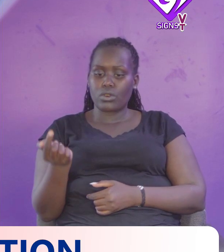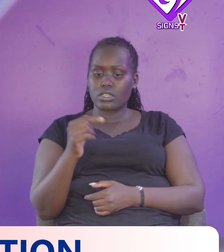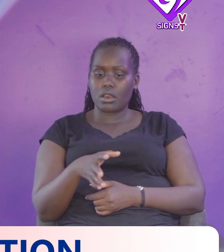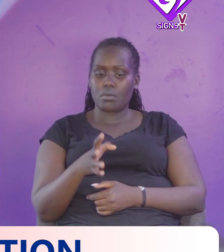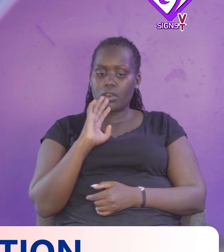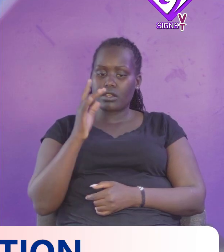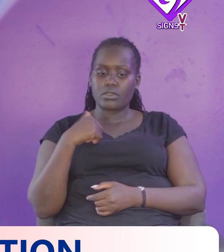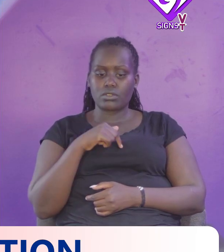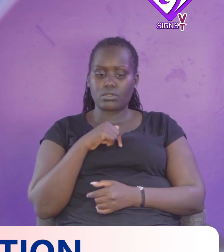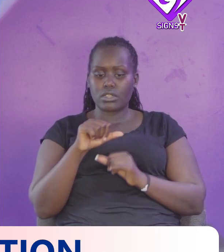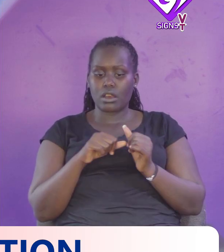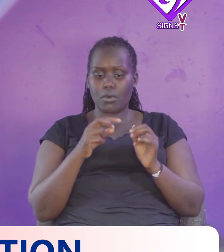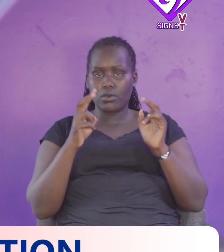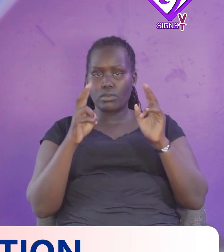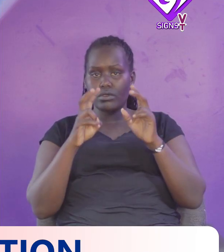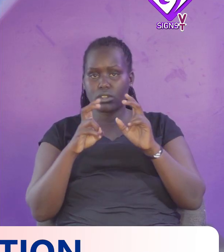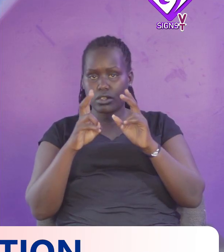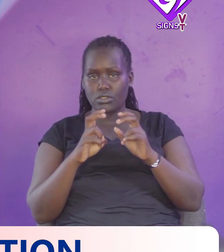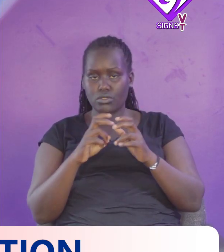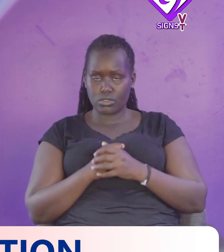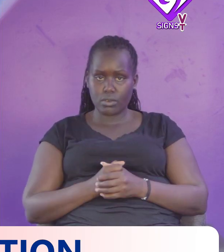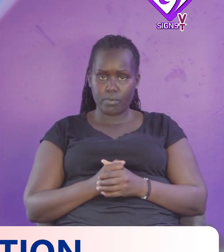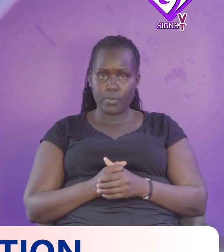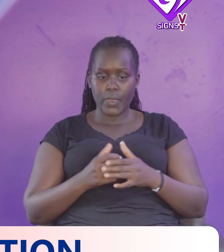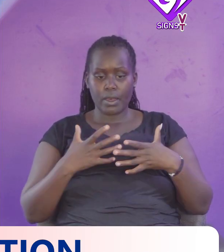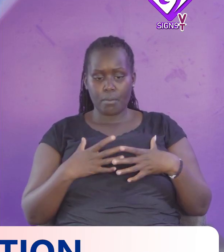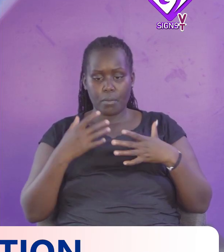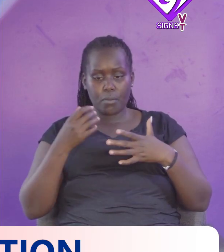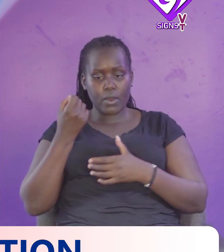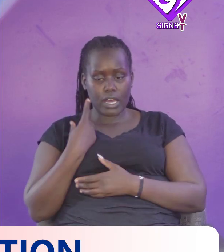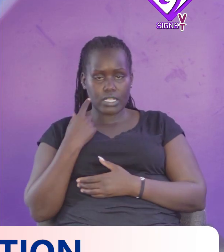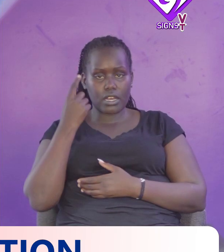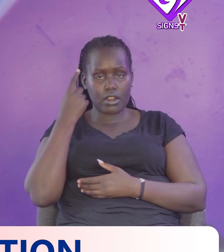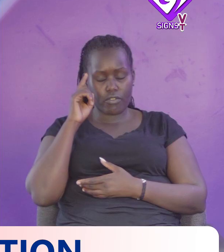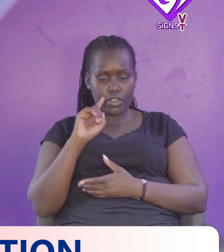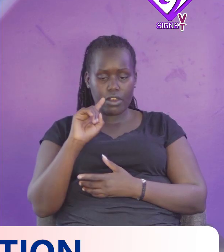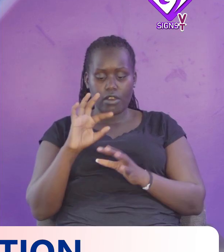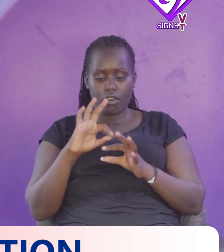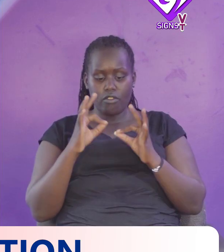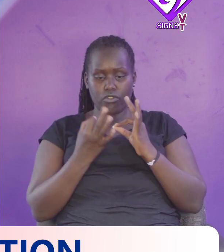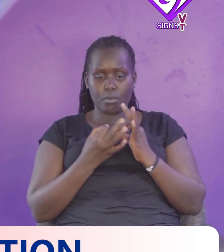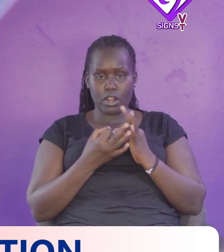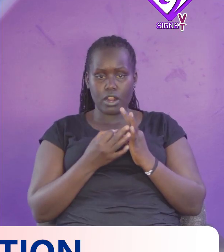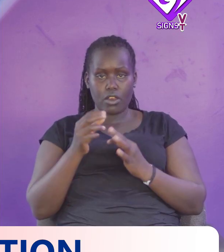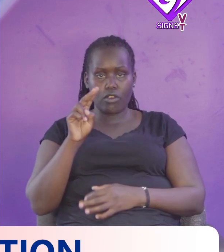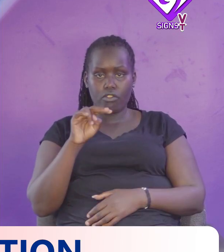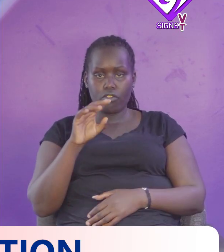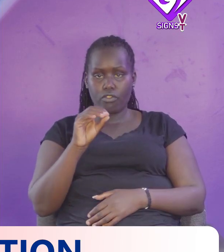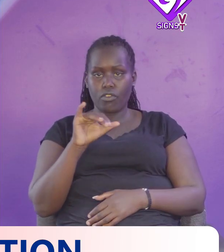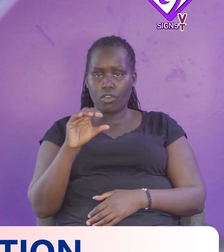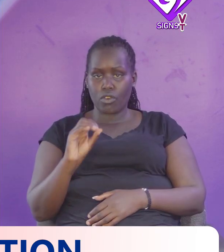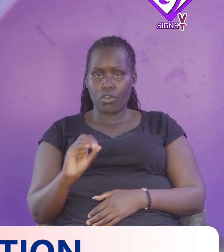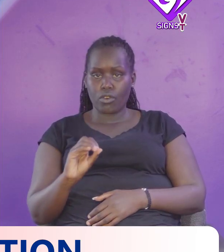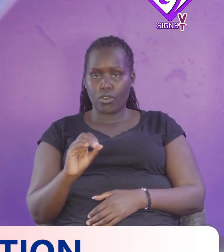about issues. And it's heavy. People don't understand that for the family of Nicholas Oyo and Bob Njagi,